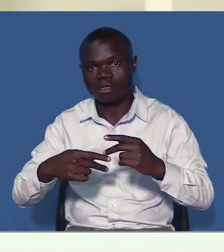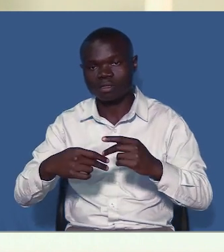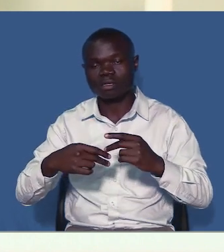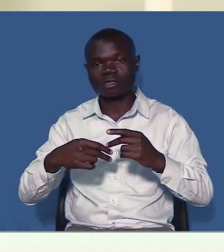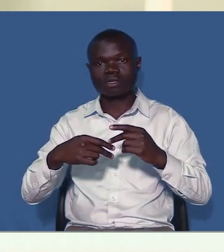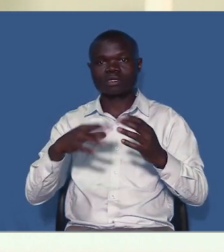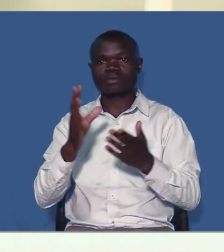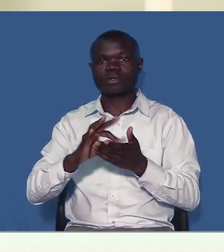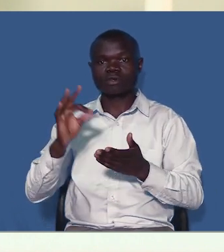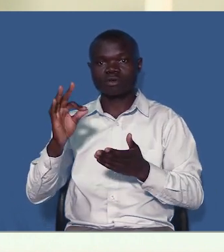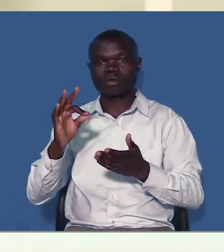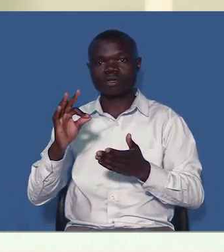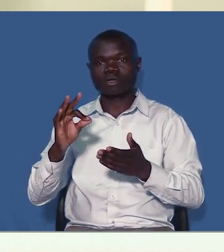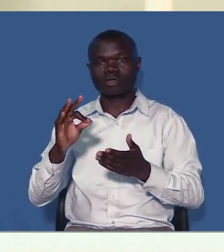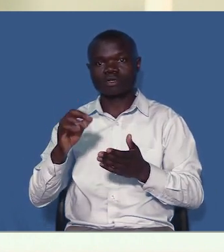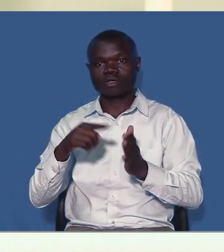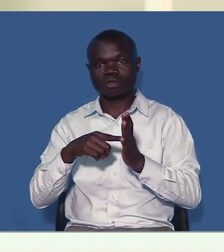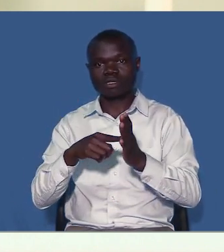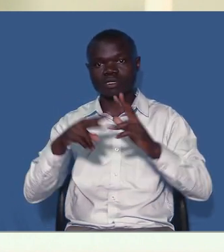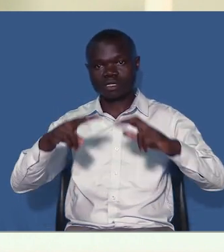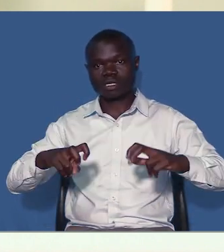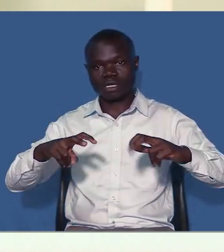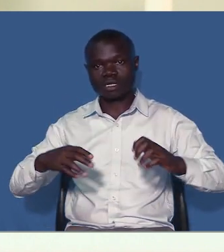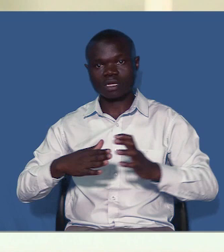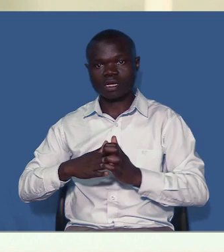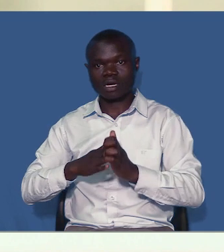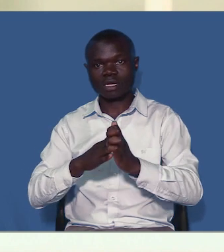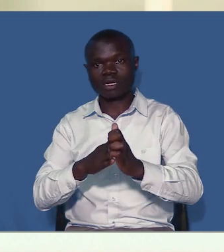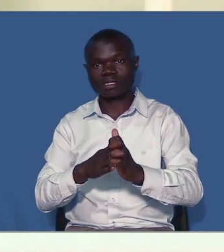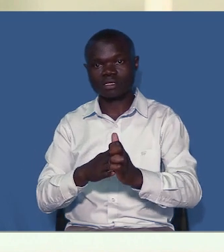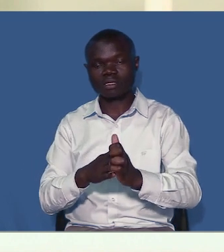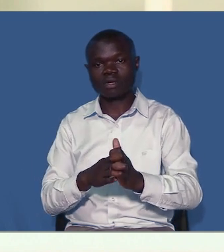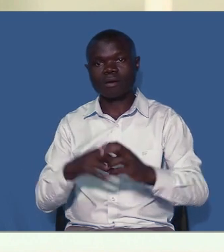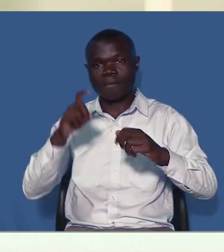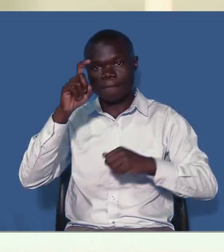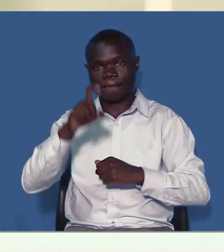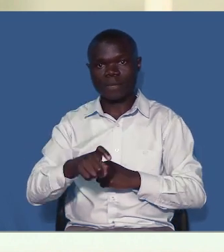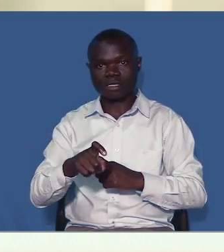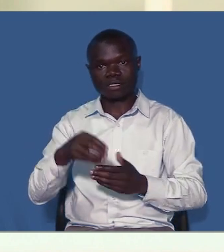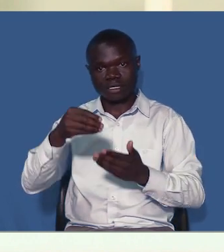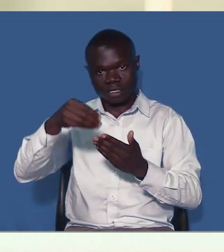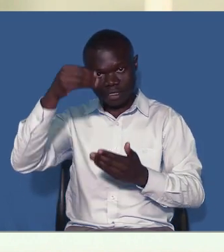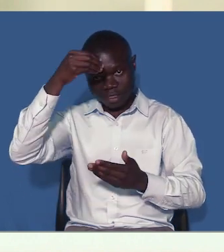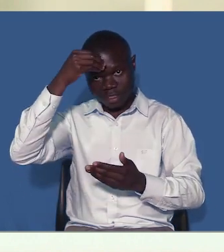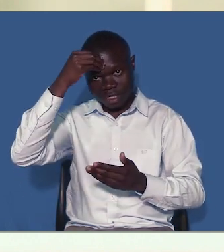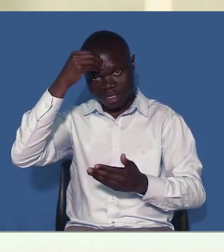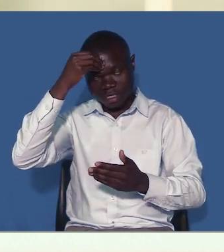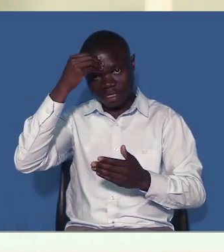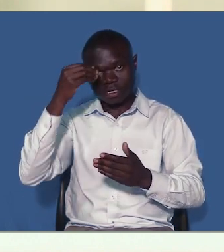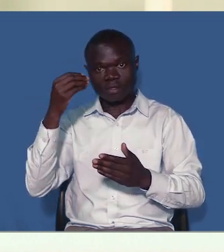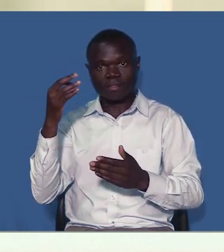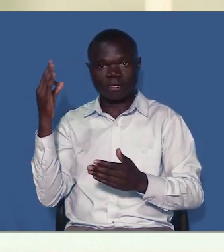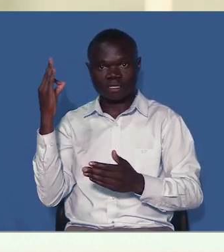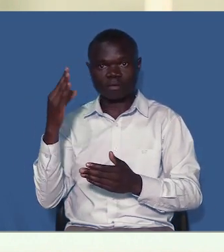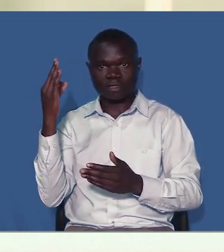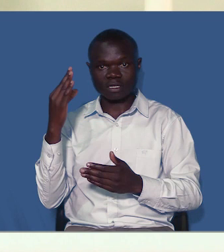God's guidance. We need to study the scriptures. We engage in prayer, and we need to allow the